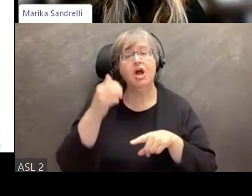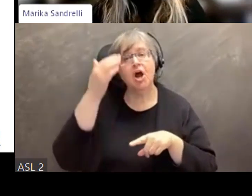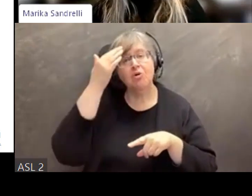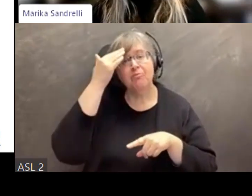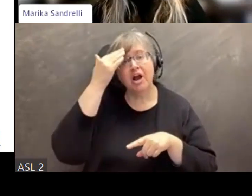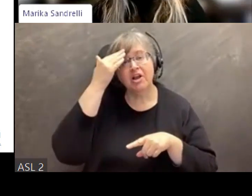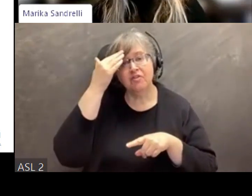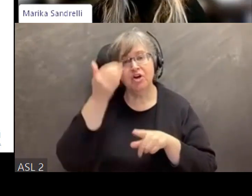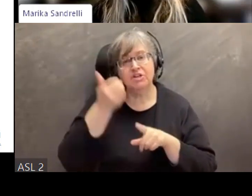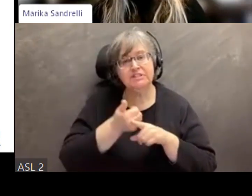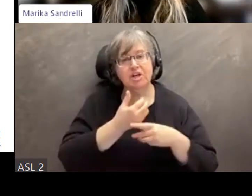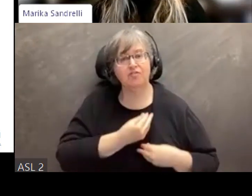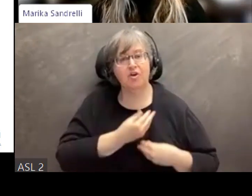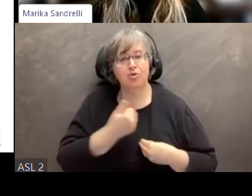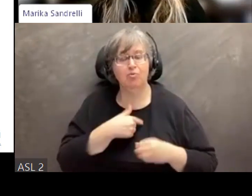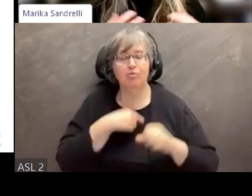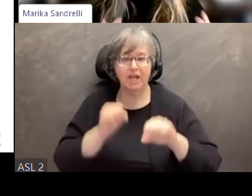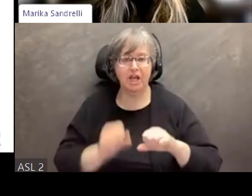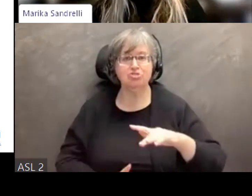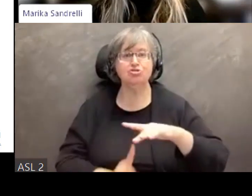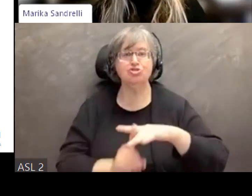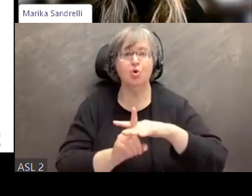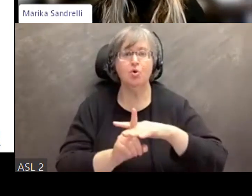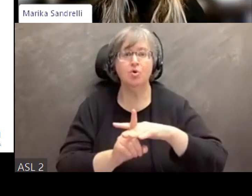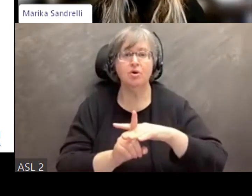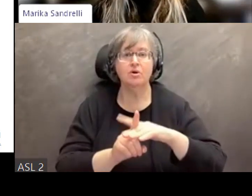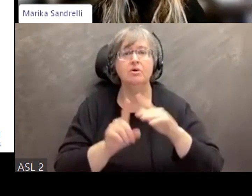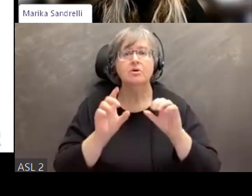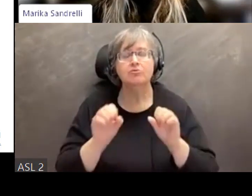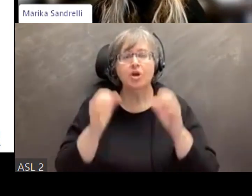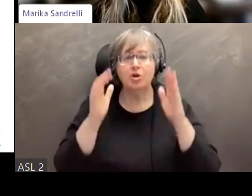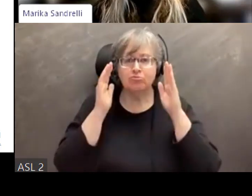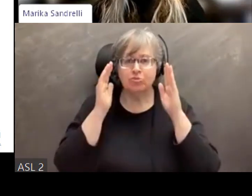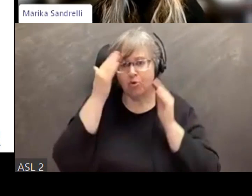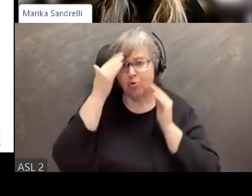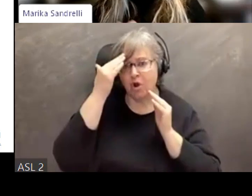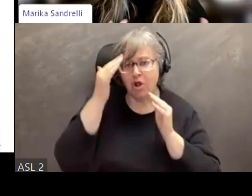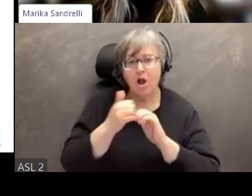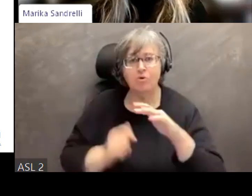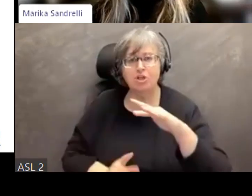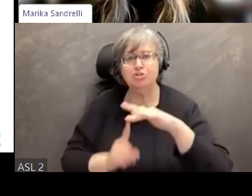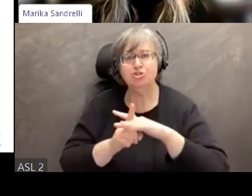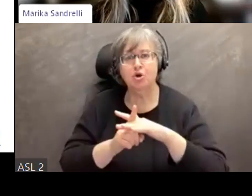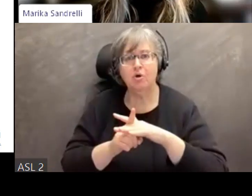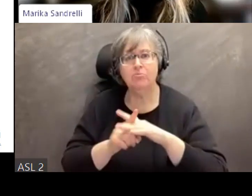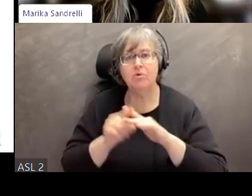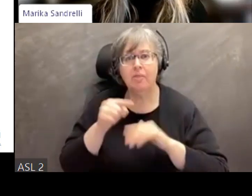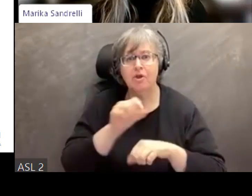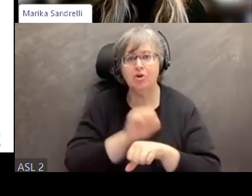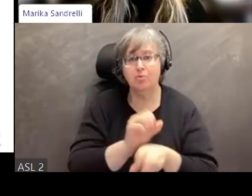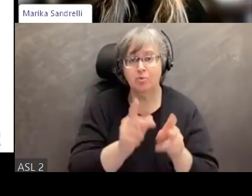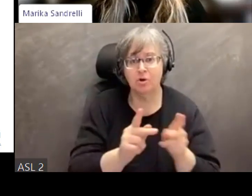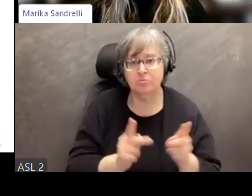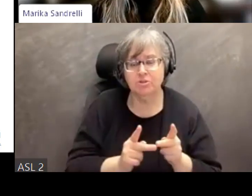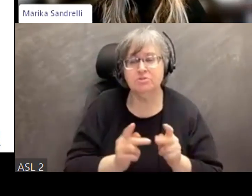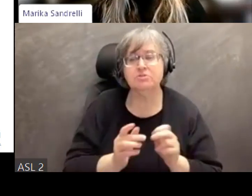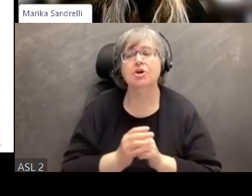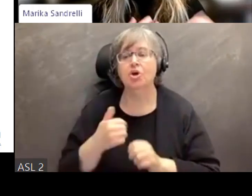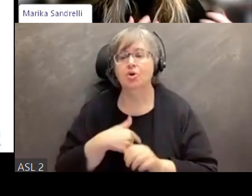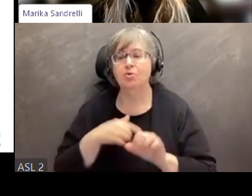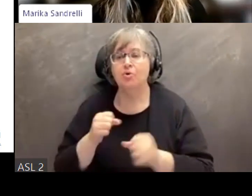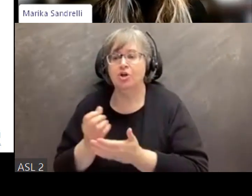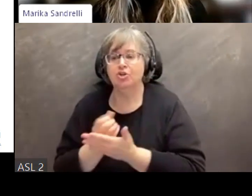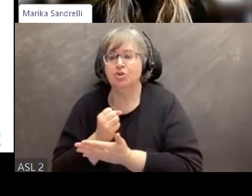practice mindful self-compassion, that we can show up and be attuned to how we're showing up in the workplace, the more